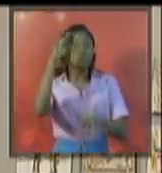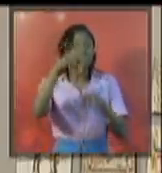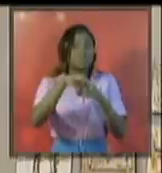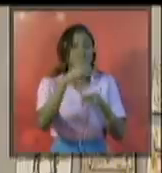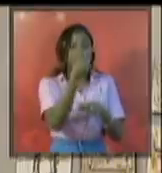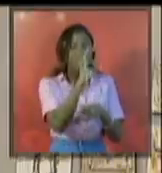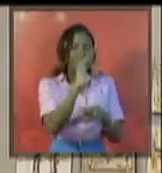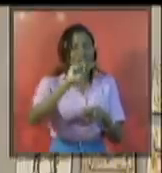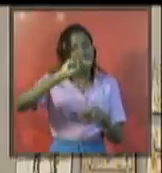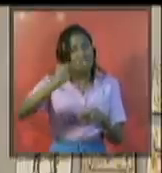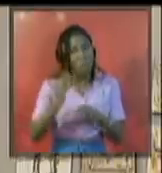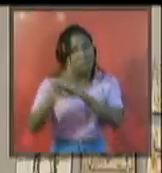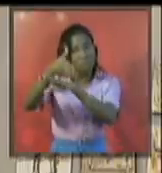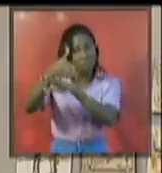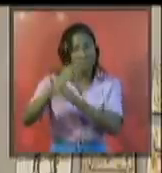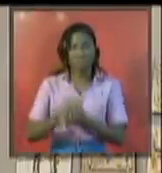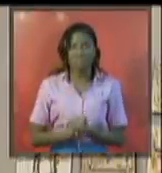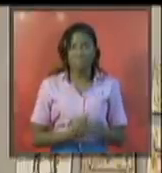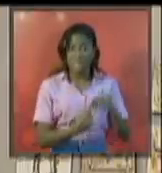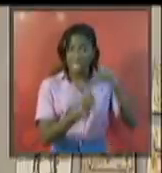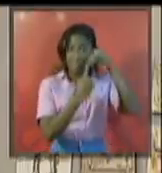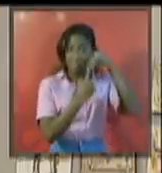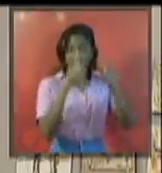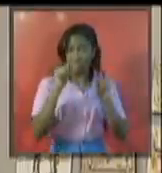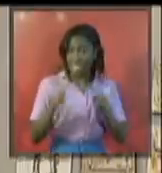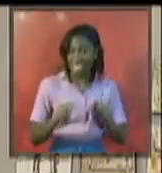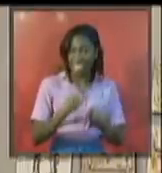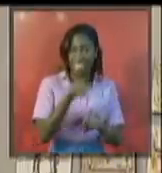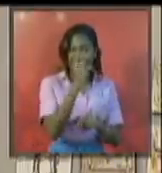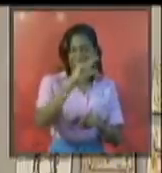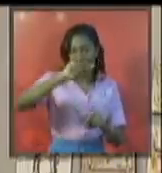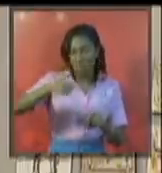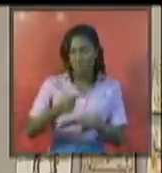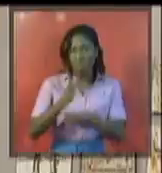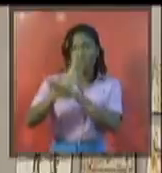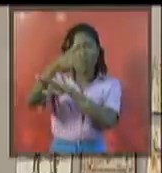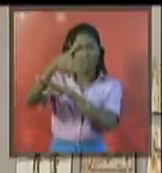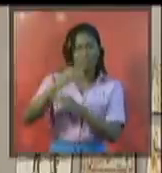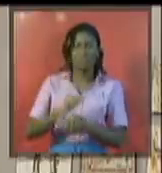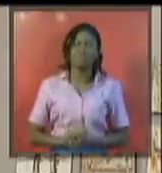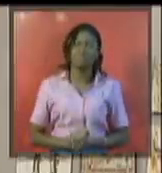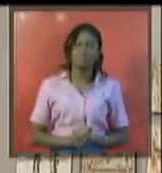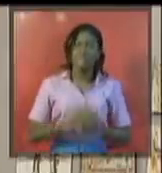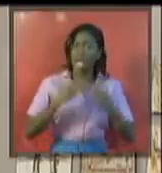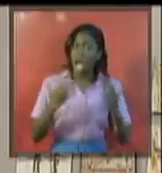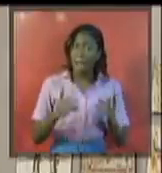19,461. Number of unique tests, 17,185. Number of repeated tests,